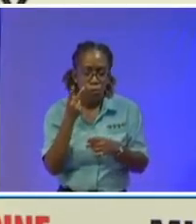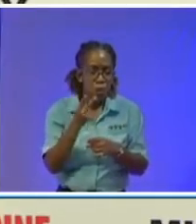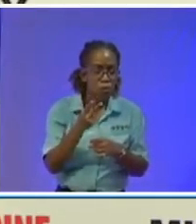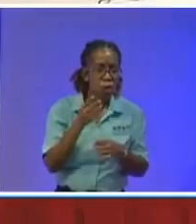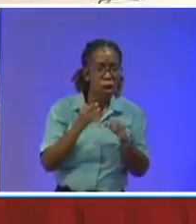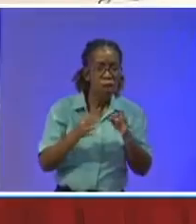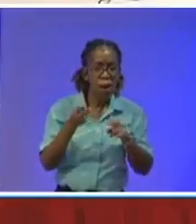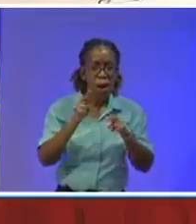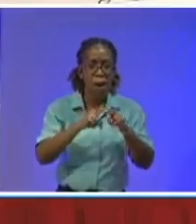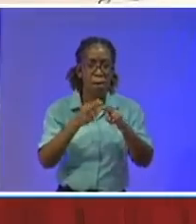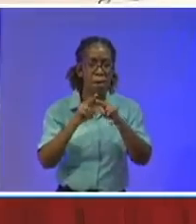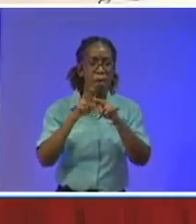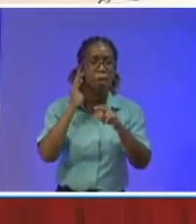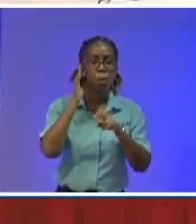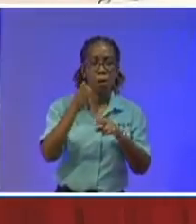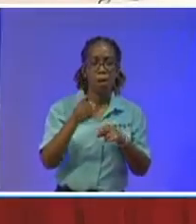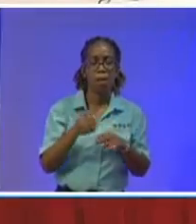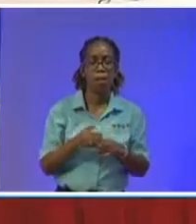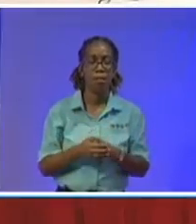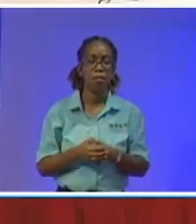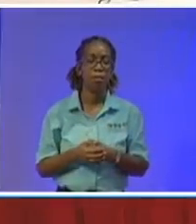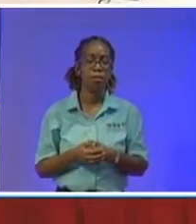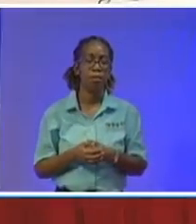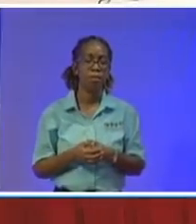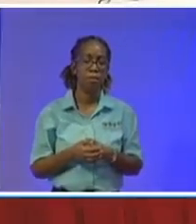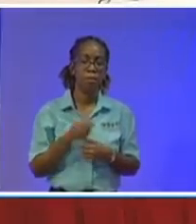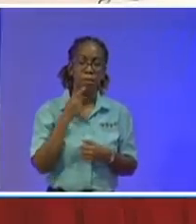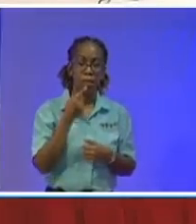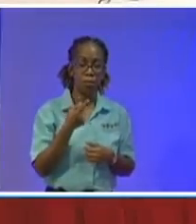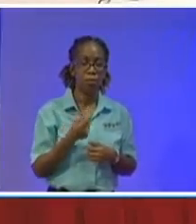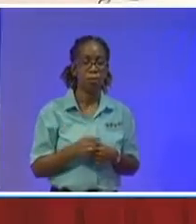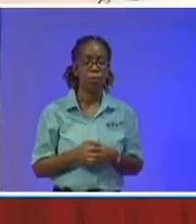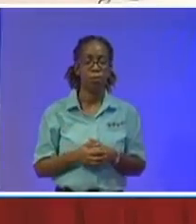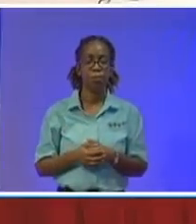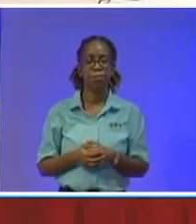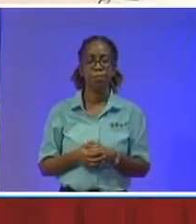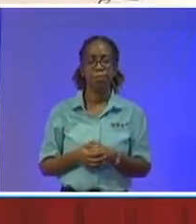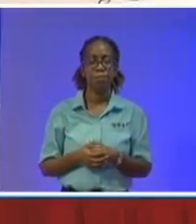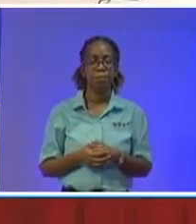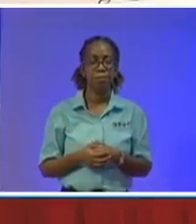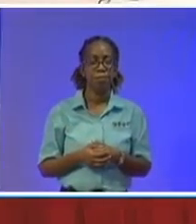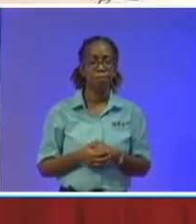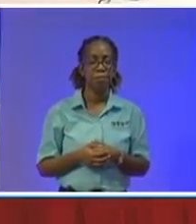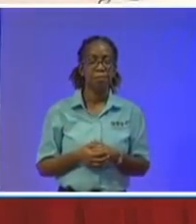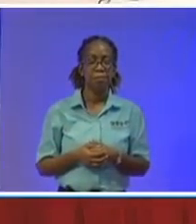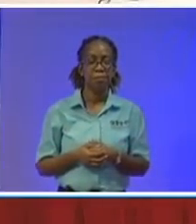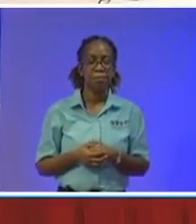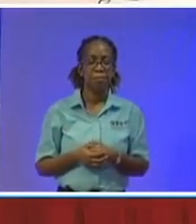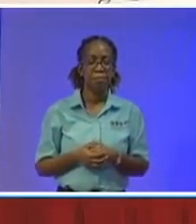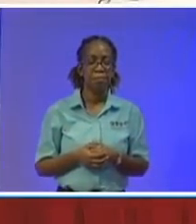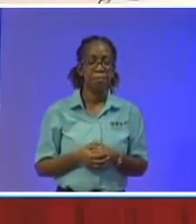Thank you very much. CMO, we go to the Express for your two questions.